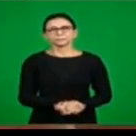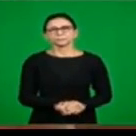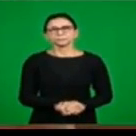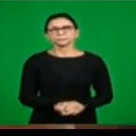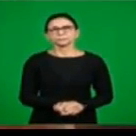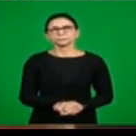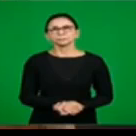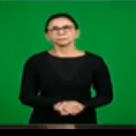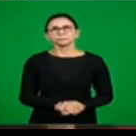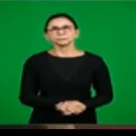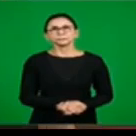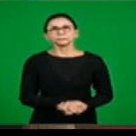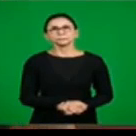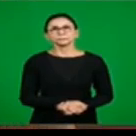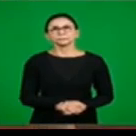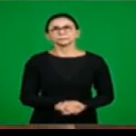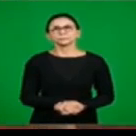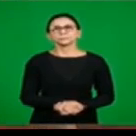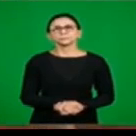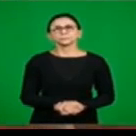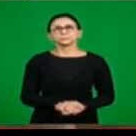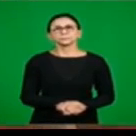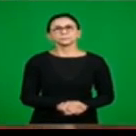I'm going to ask the brethren